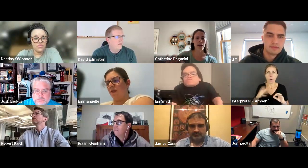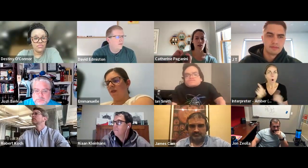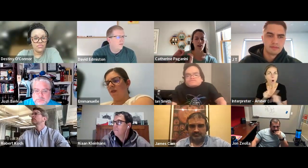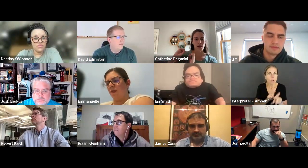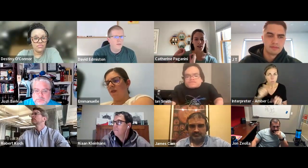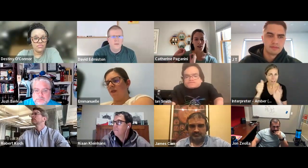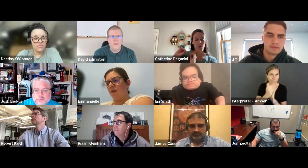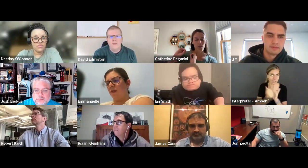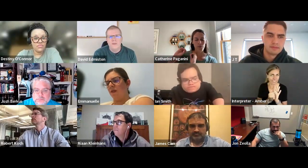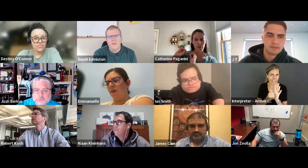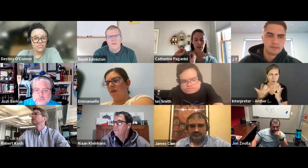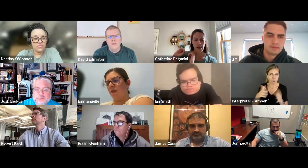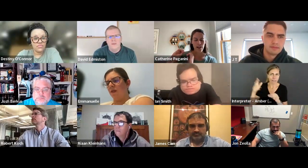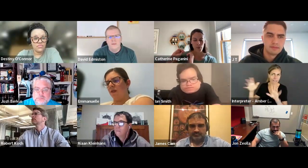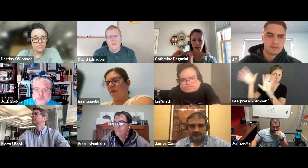channel.